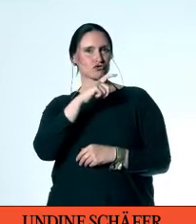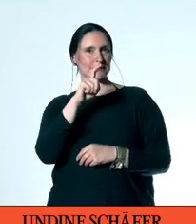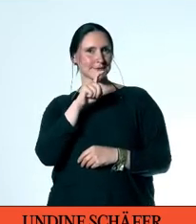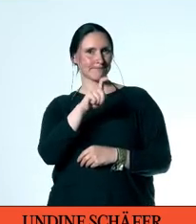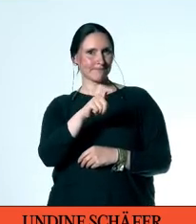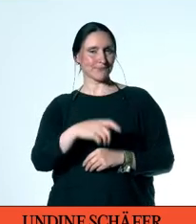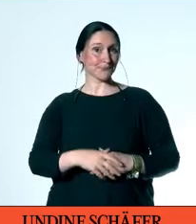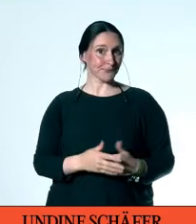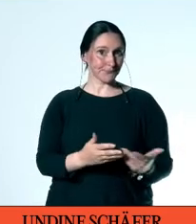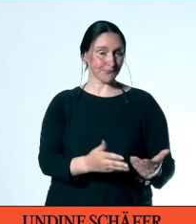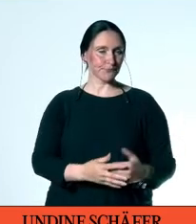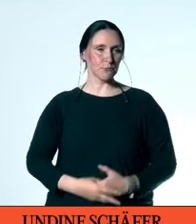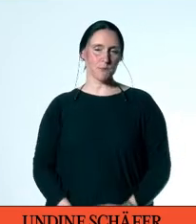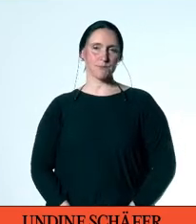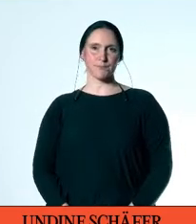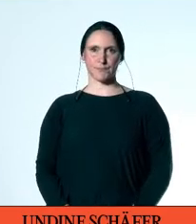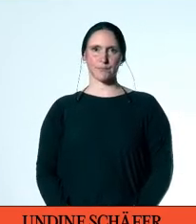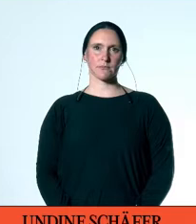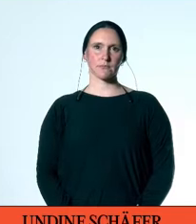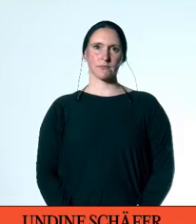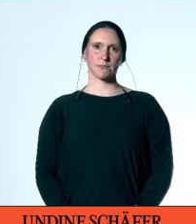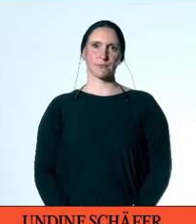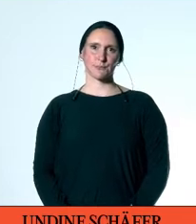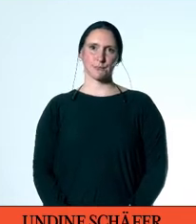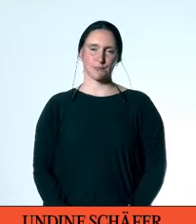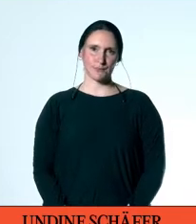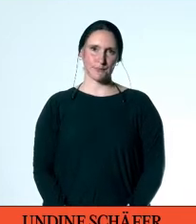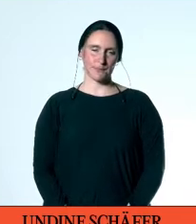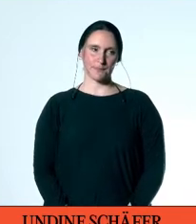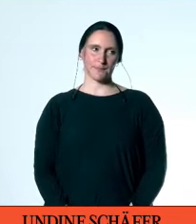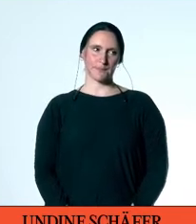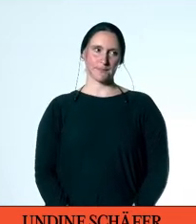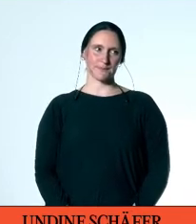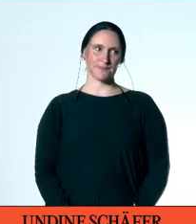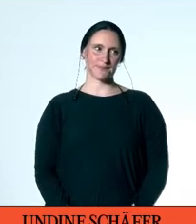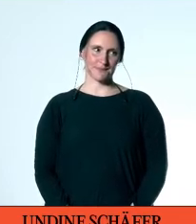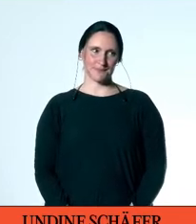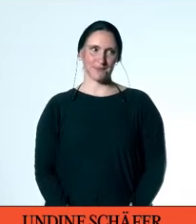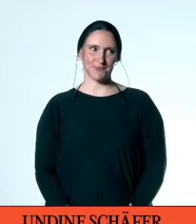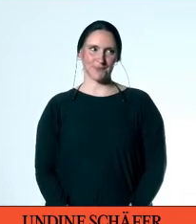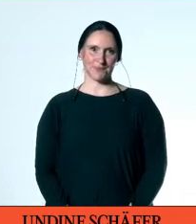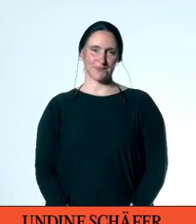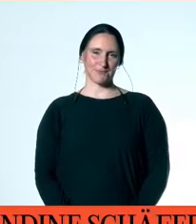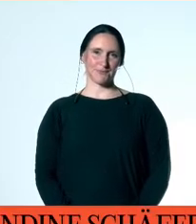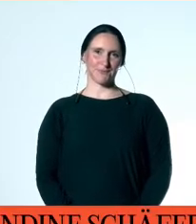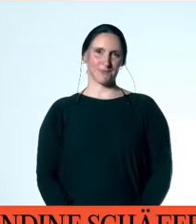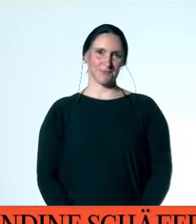Will, erzählst du uns auch die guten Seiten der Arbeit im Kollektiv?